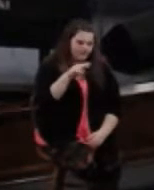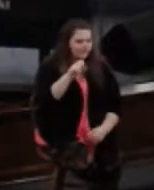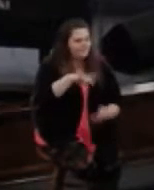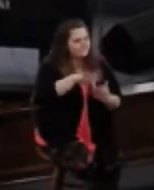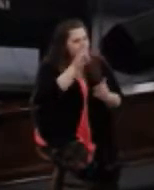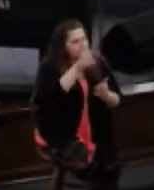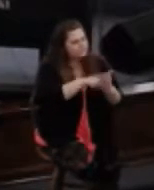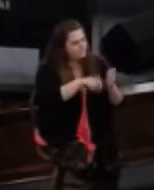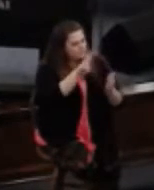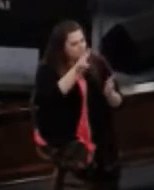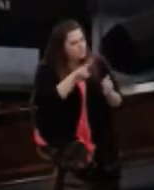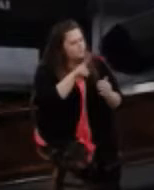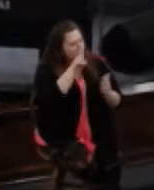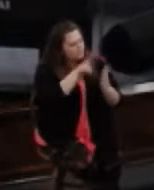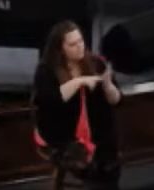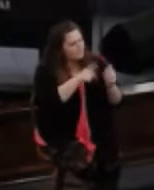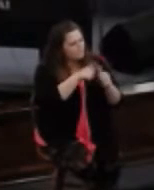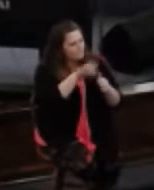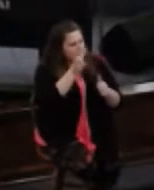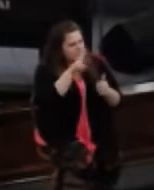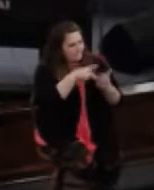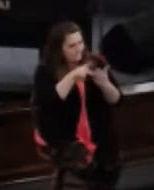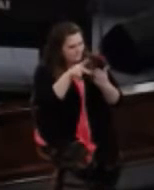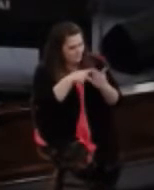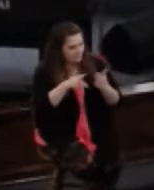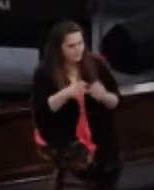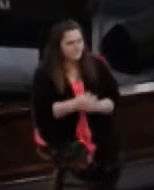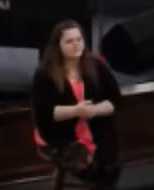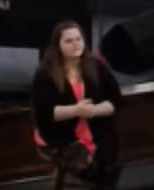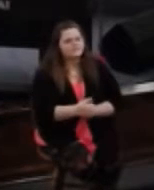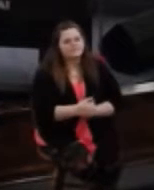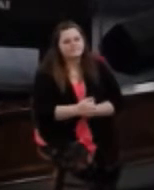look at the first seven verses in Ephesians chapter 2.